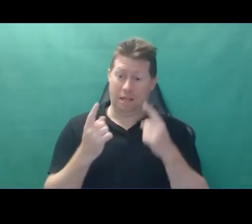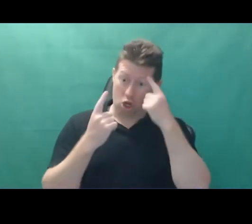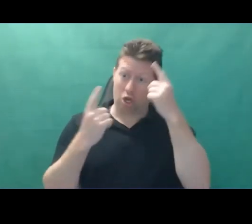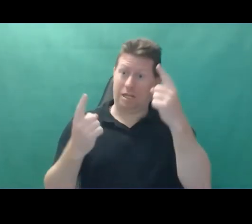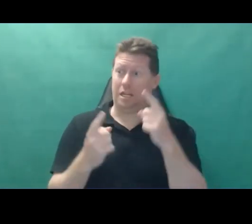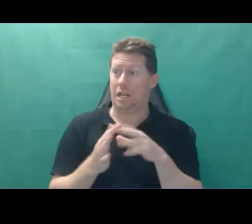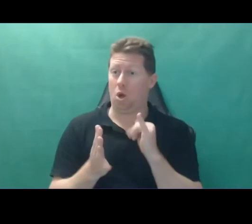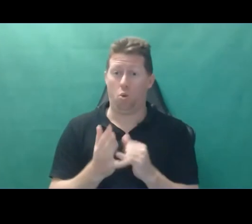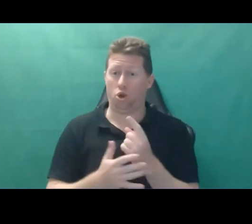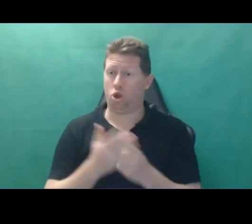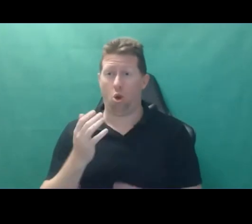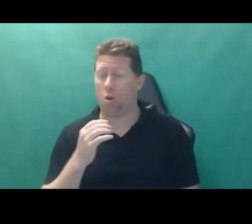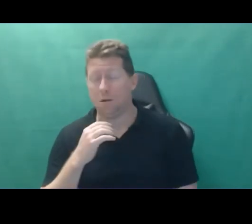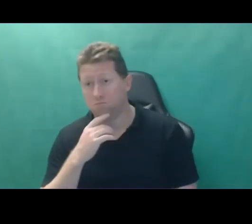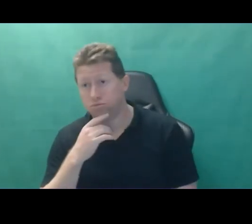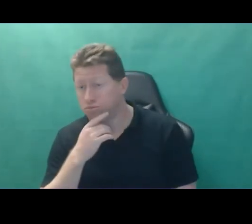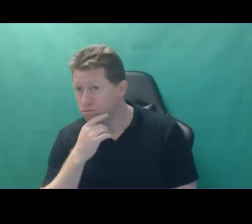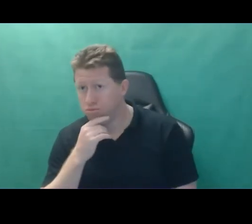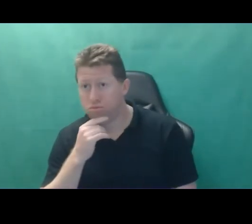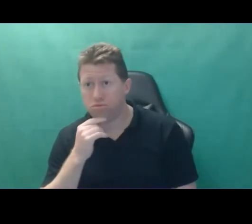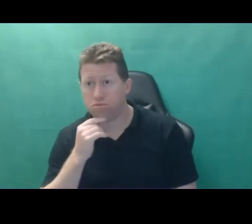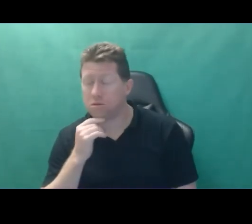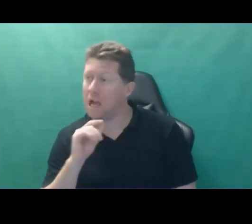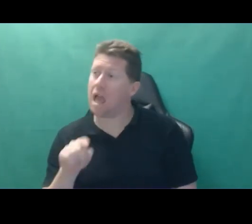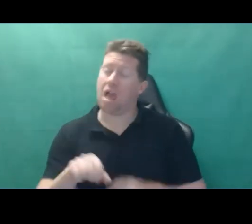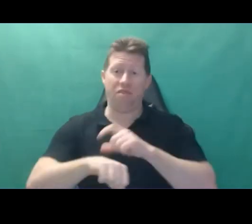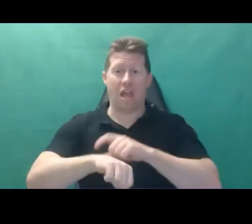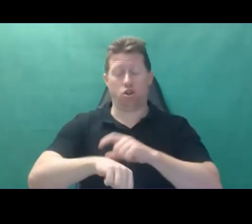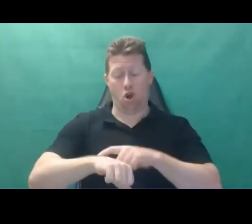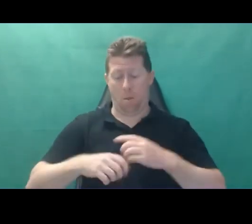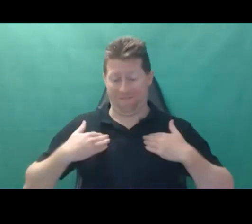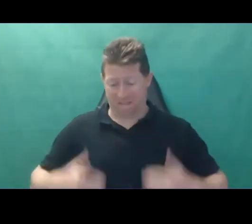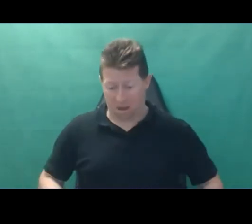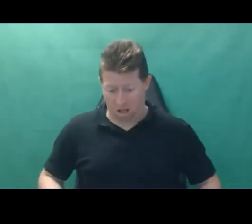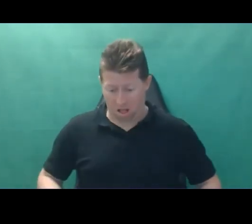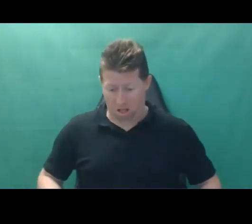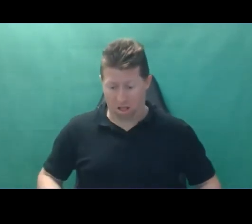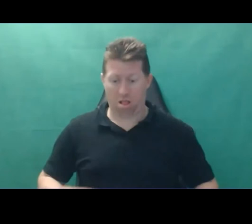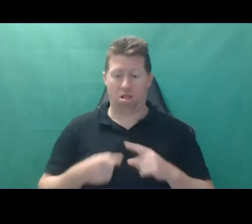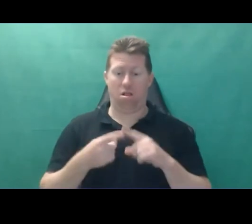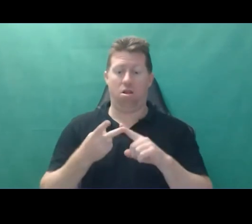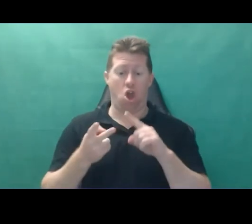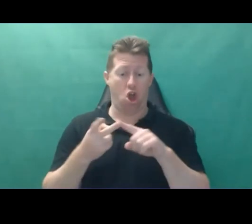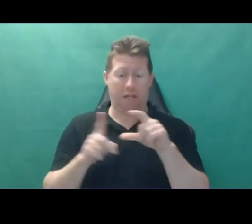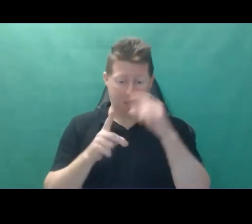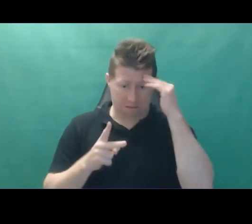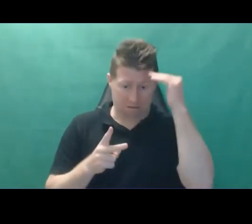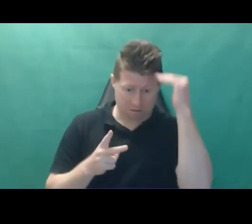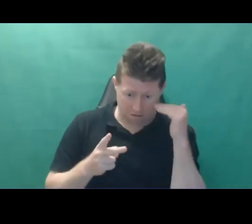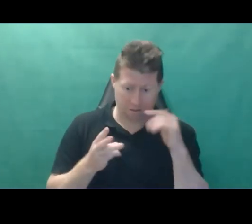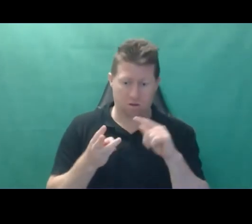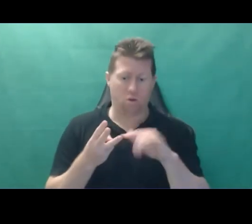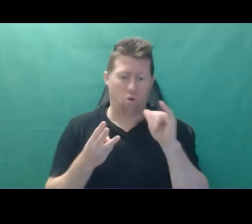physical disability, intellectual disability, and mental illness,